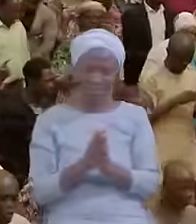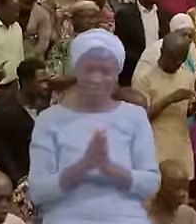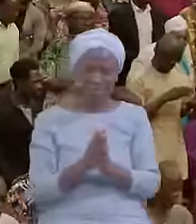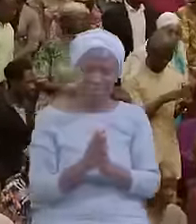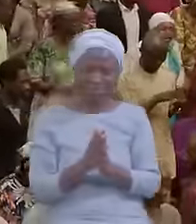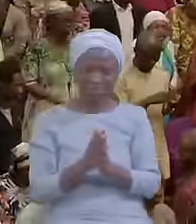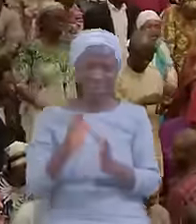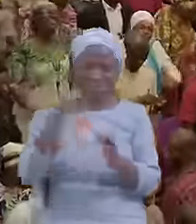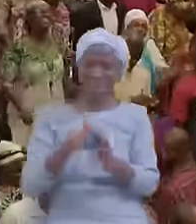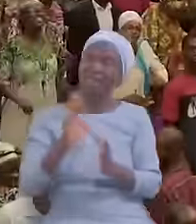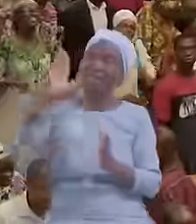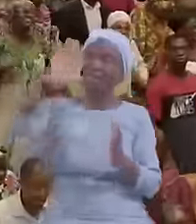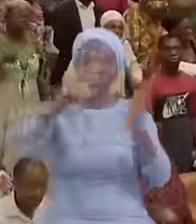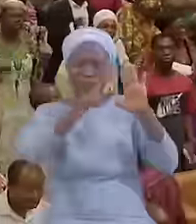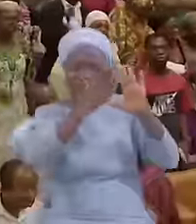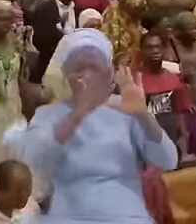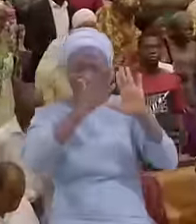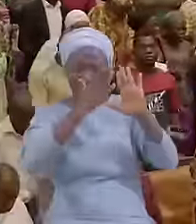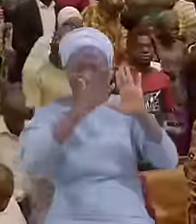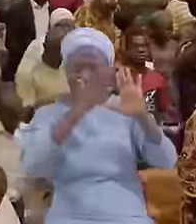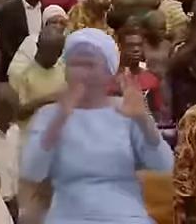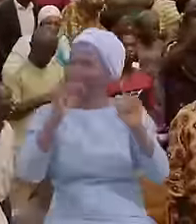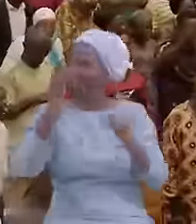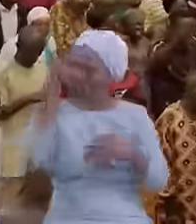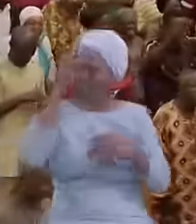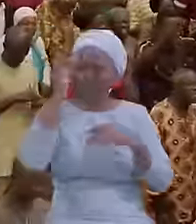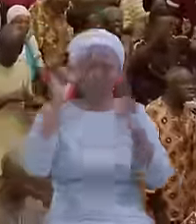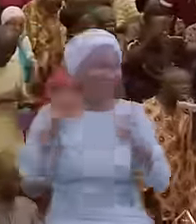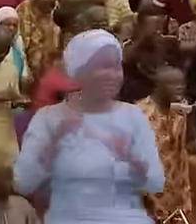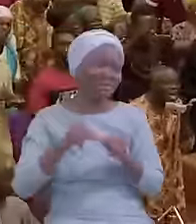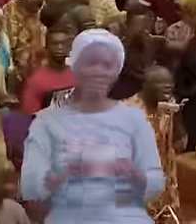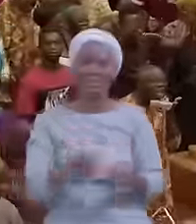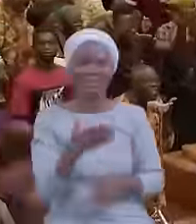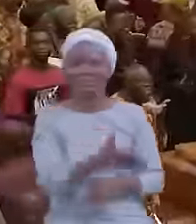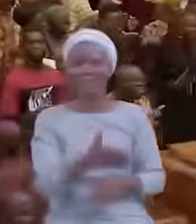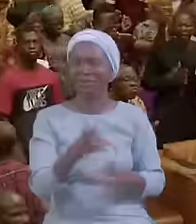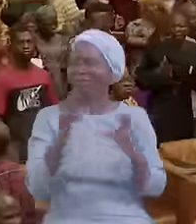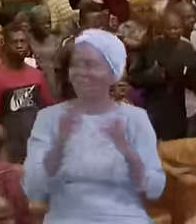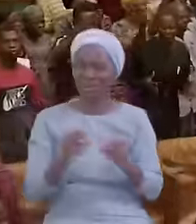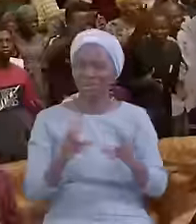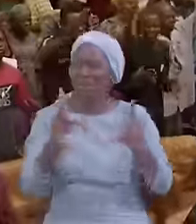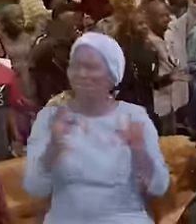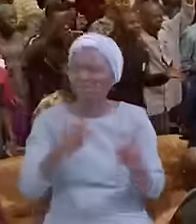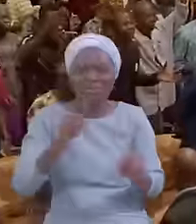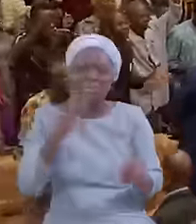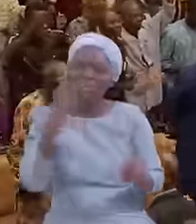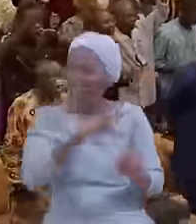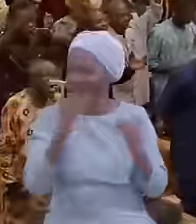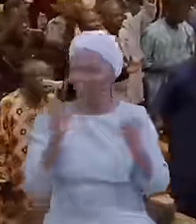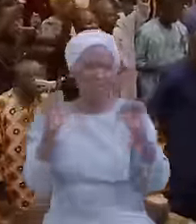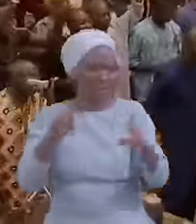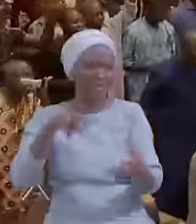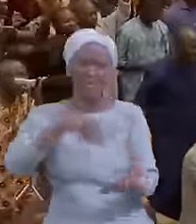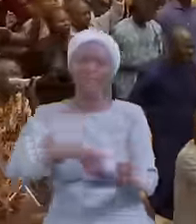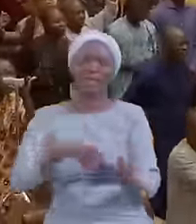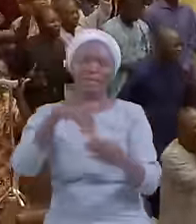In his presence, no sickness can stand. No power can stand.